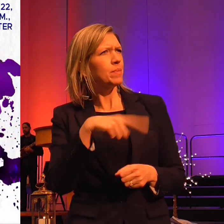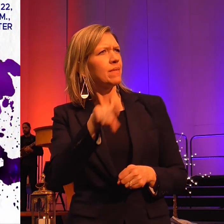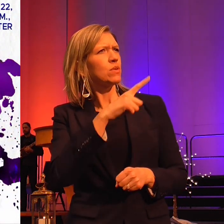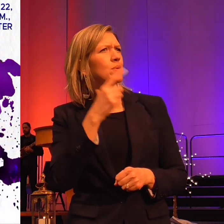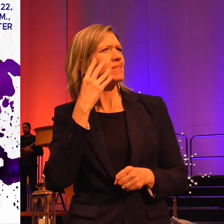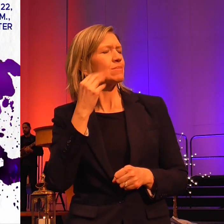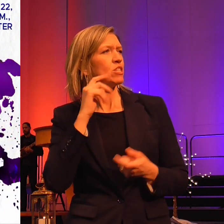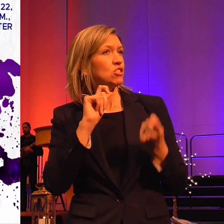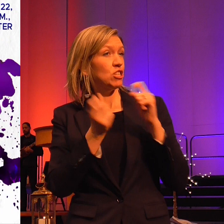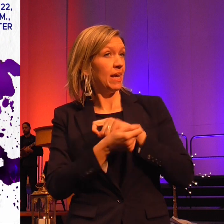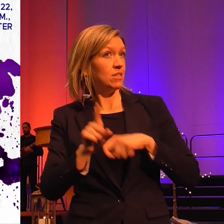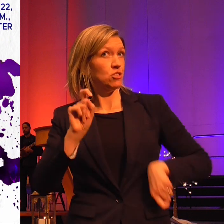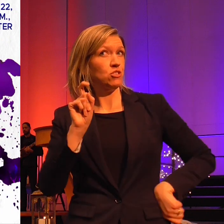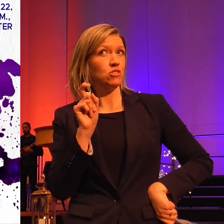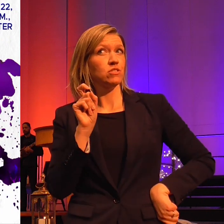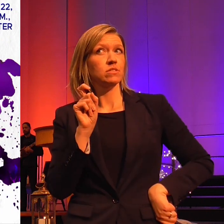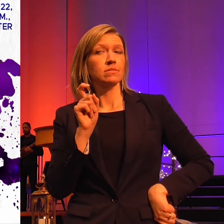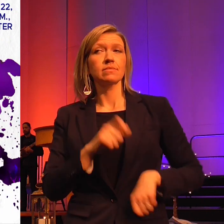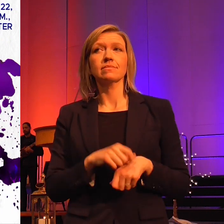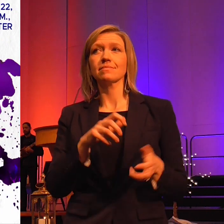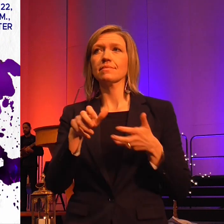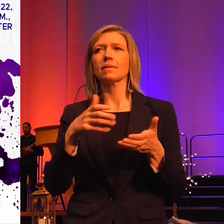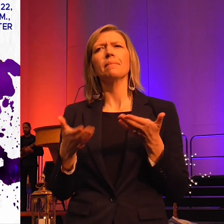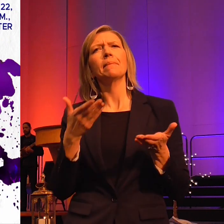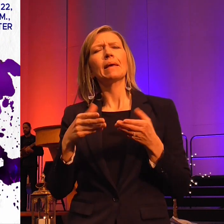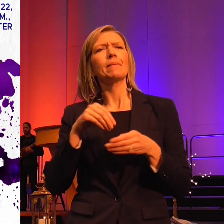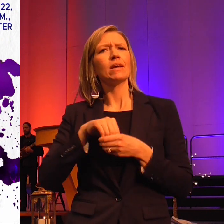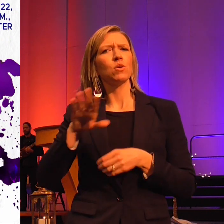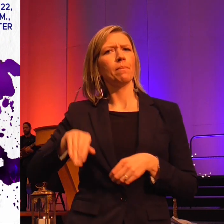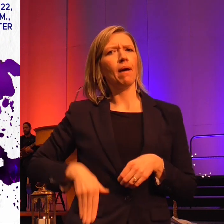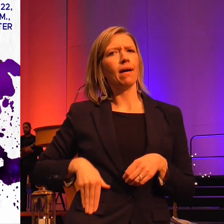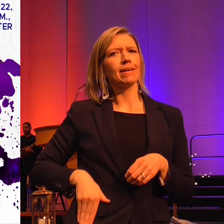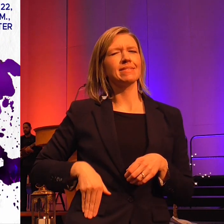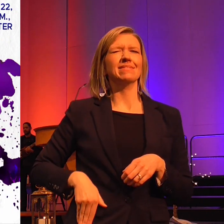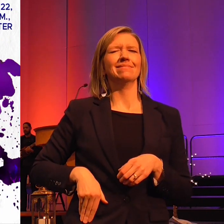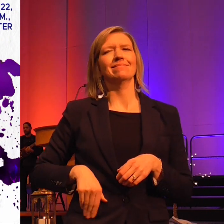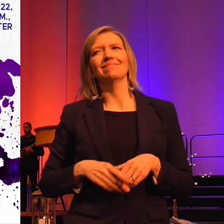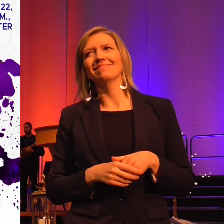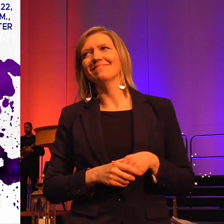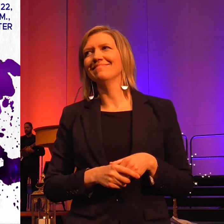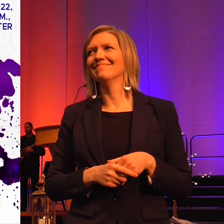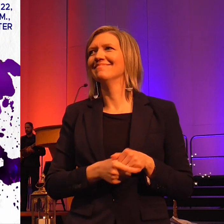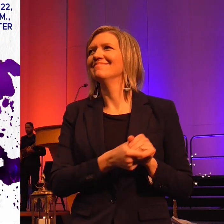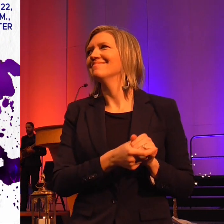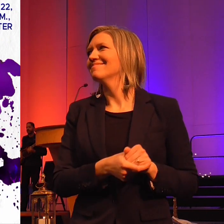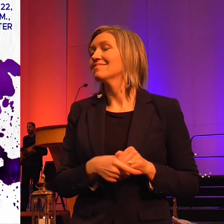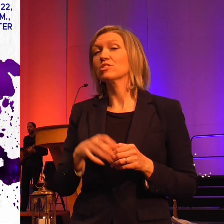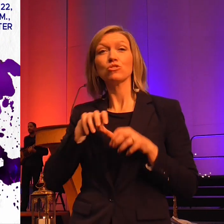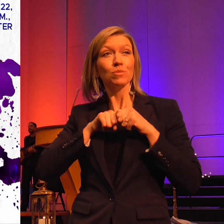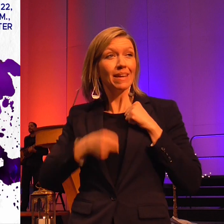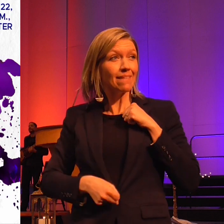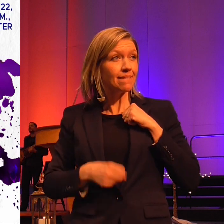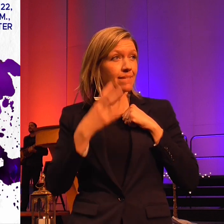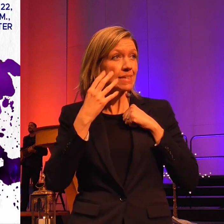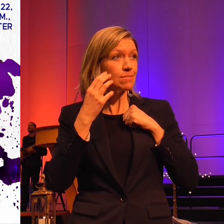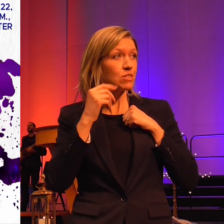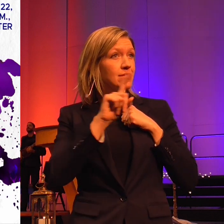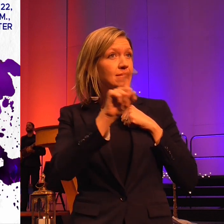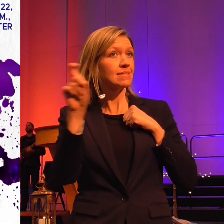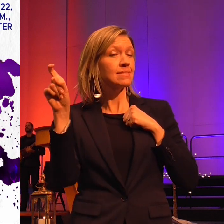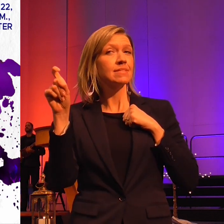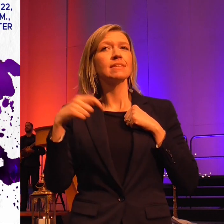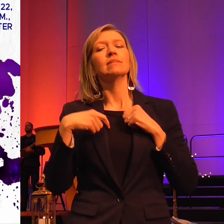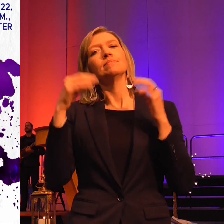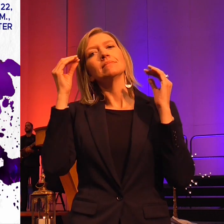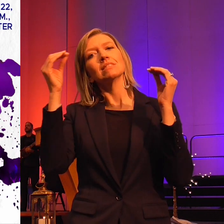change? Okay. Maybe in your pocket. Yeah. How about grief? Yeah. I'm going to be